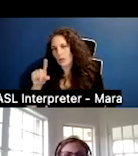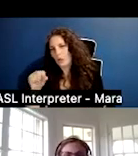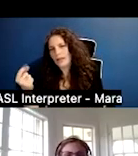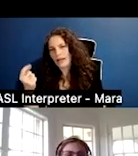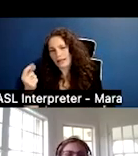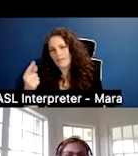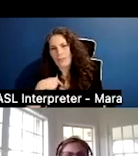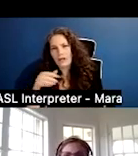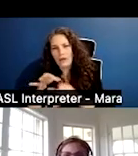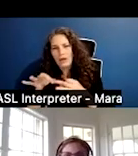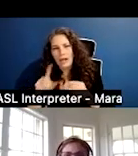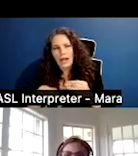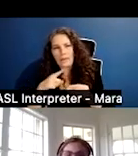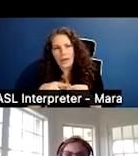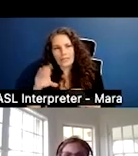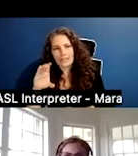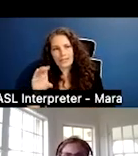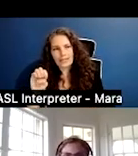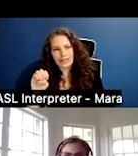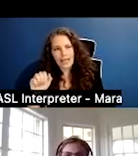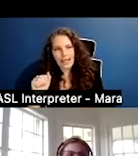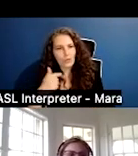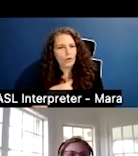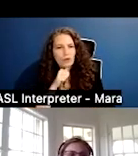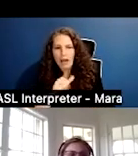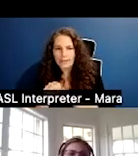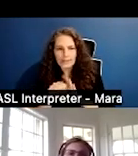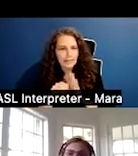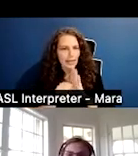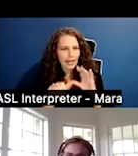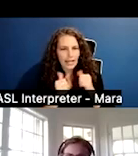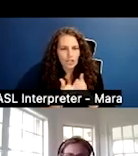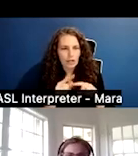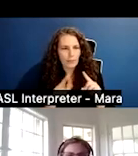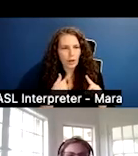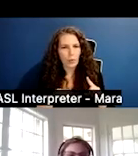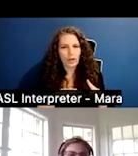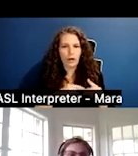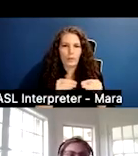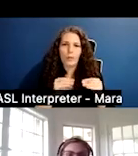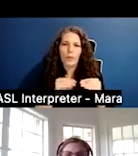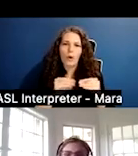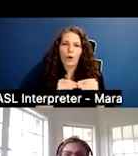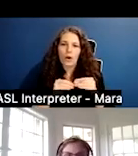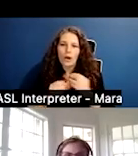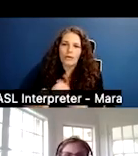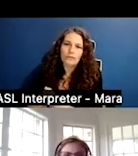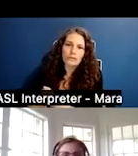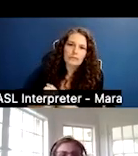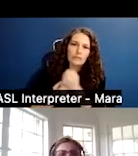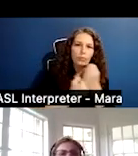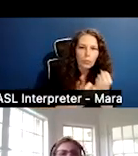Tell you a little bit about the California Earthquake Authority. We're not a state agency, but rather an instrumentality of the state created after the